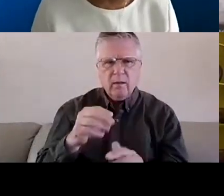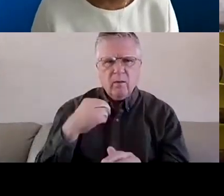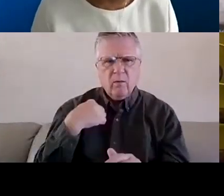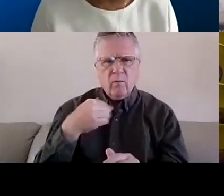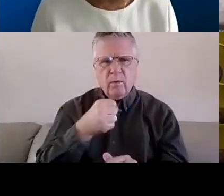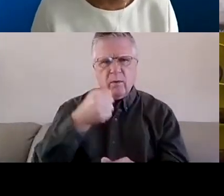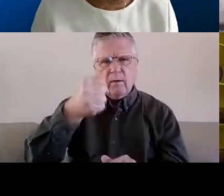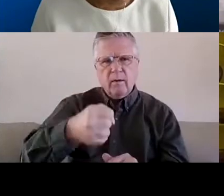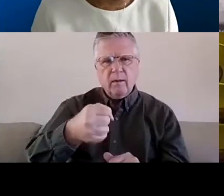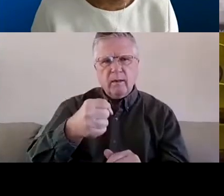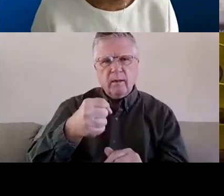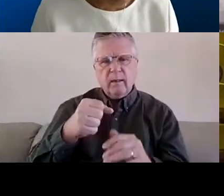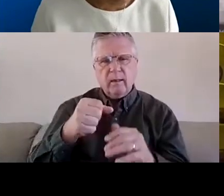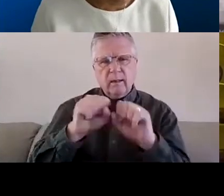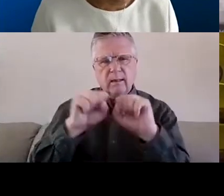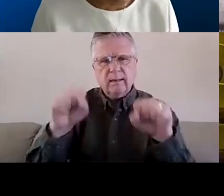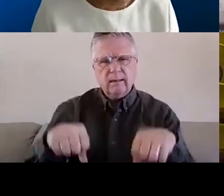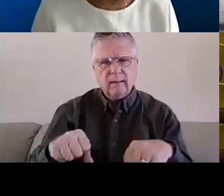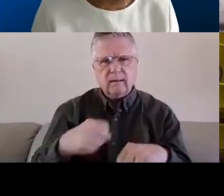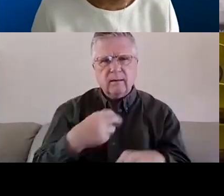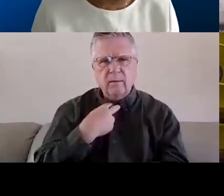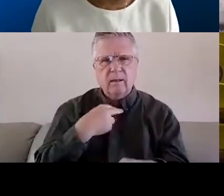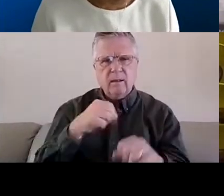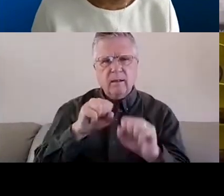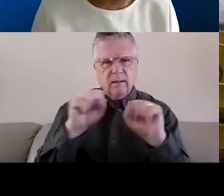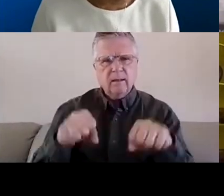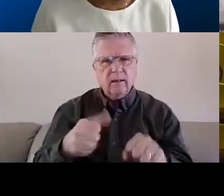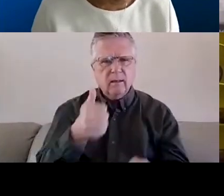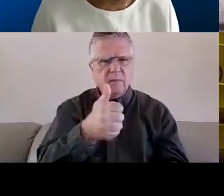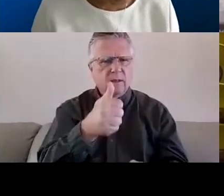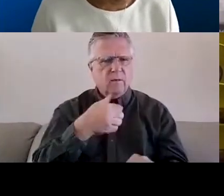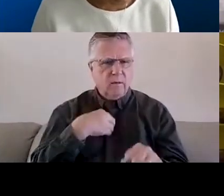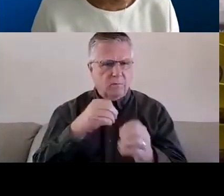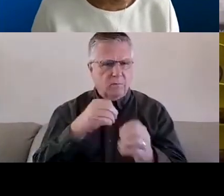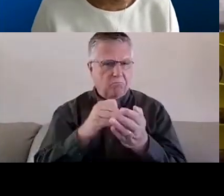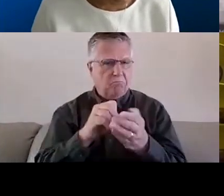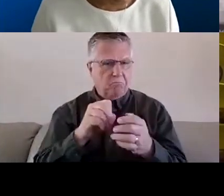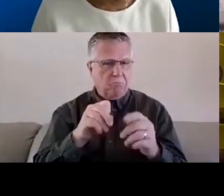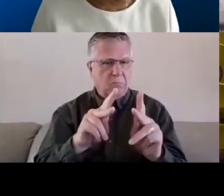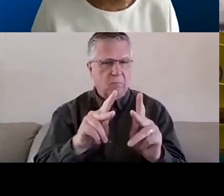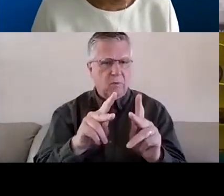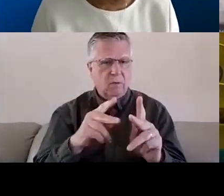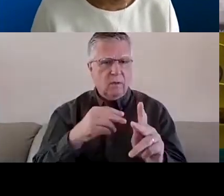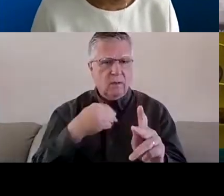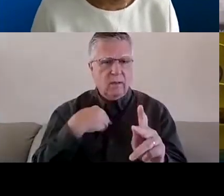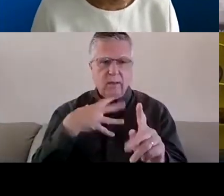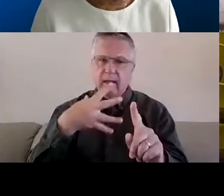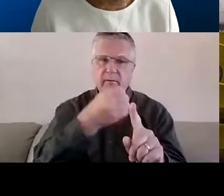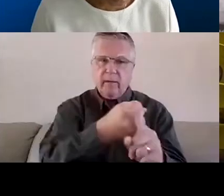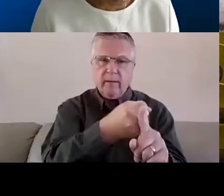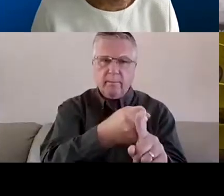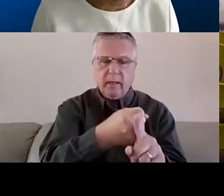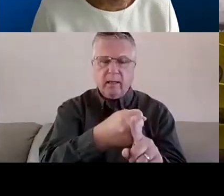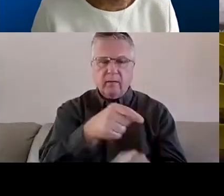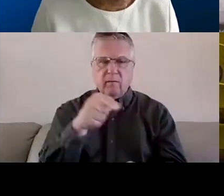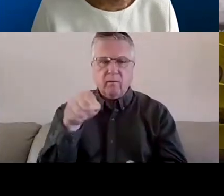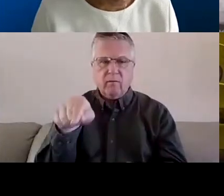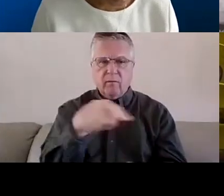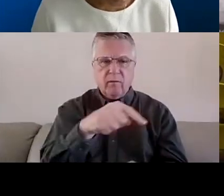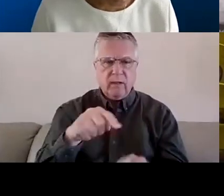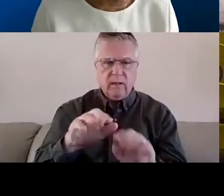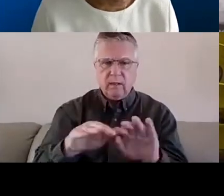system, and the system has the opportunity to have an impact on these children